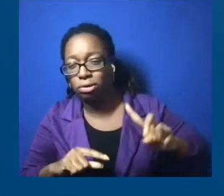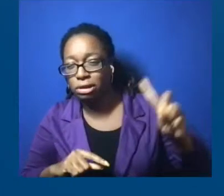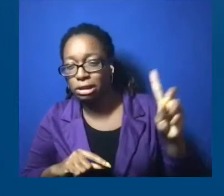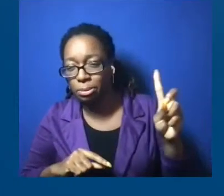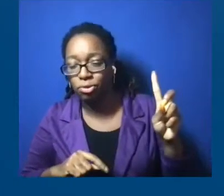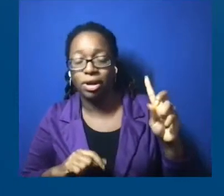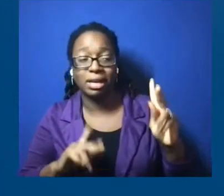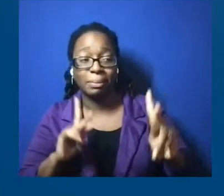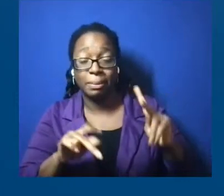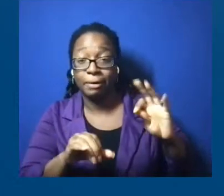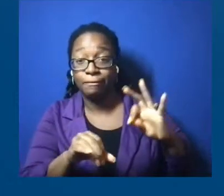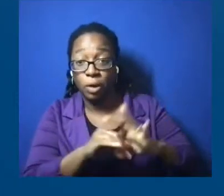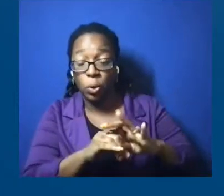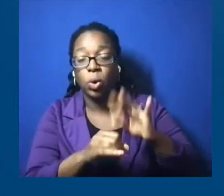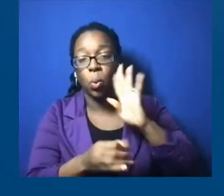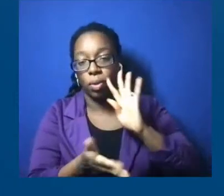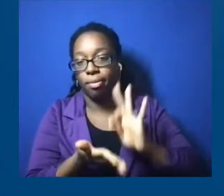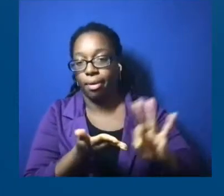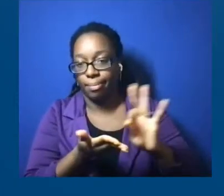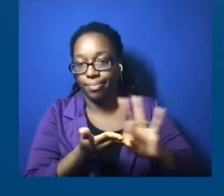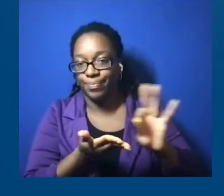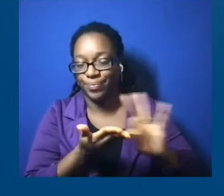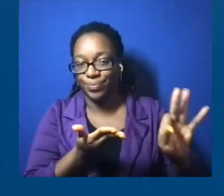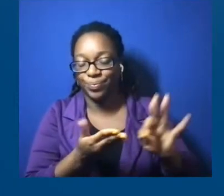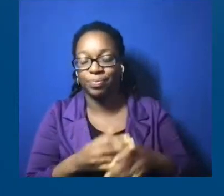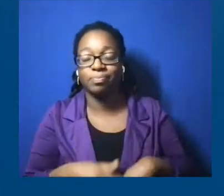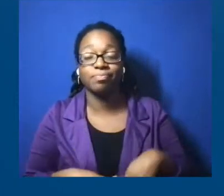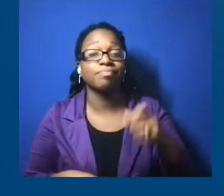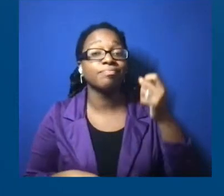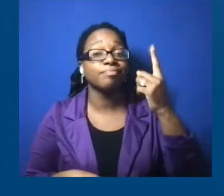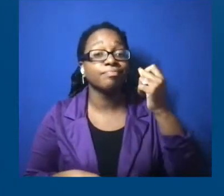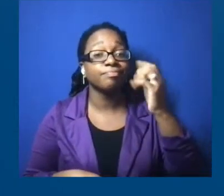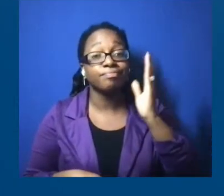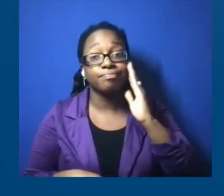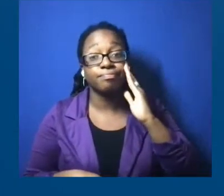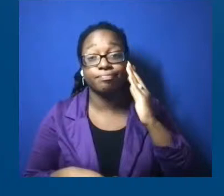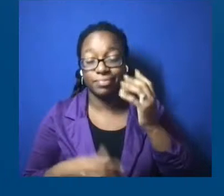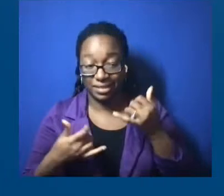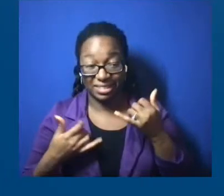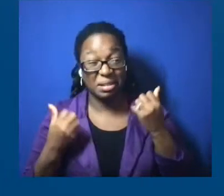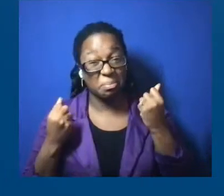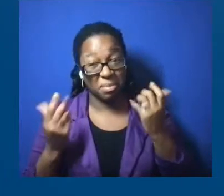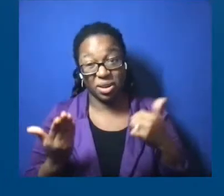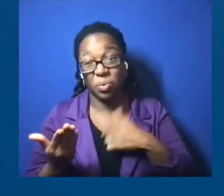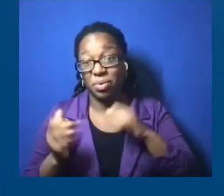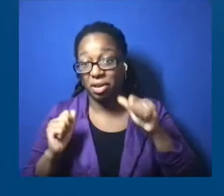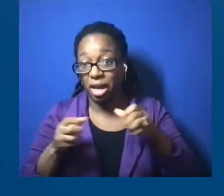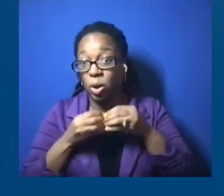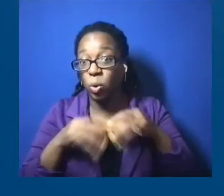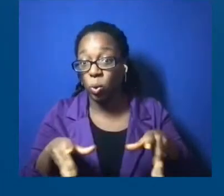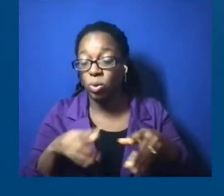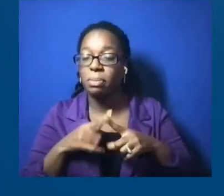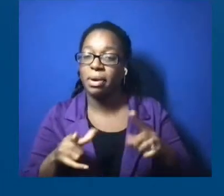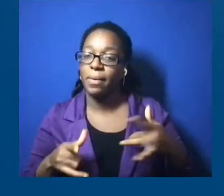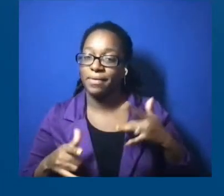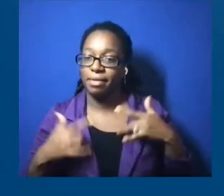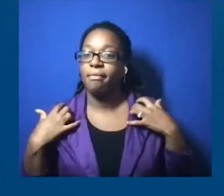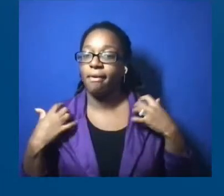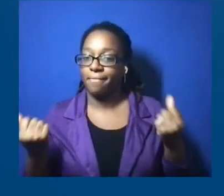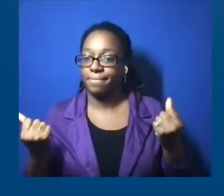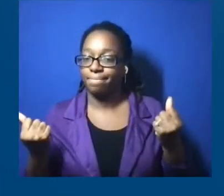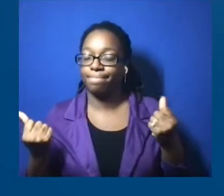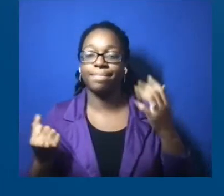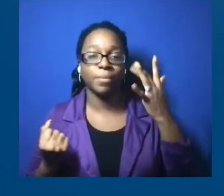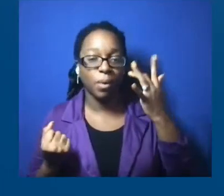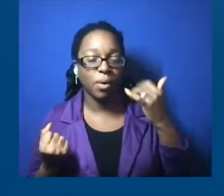vote is turned out. And here's the thing, there's so much at stake, but I'm confident. I'm confident because we have volunteers